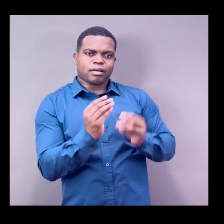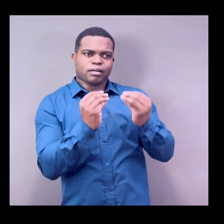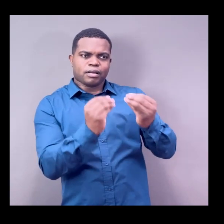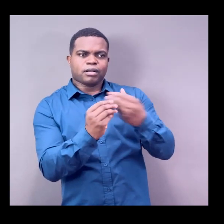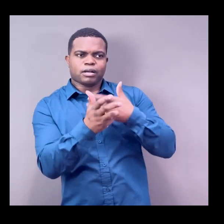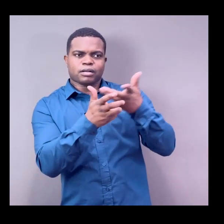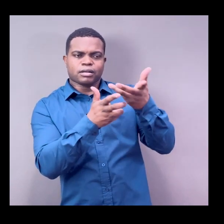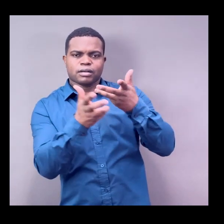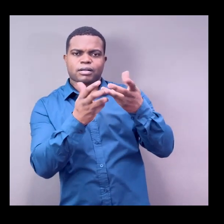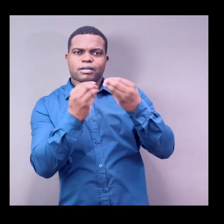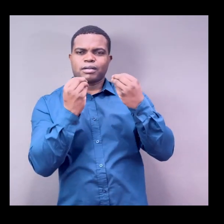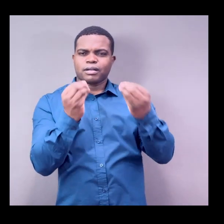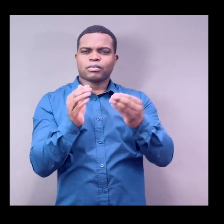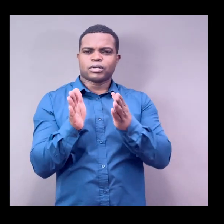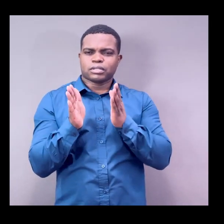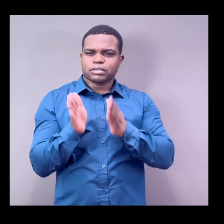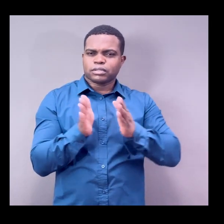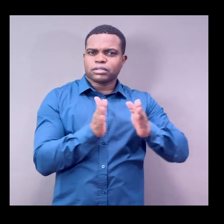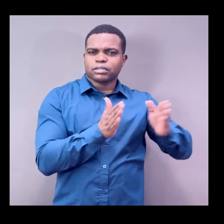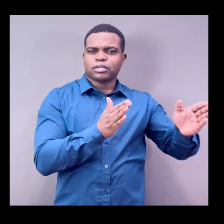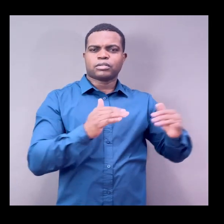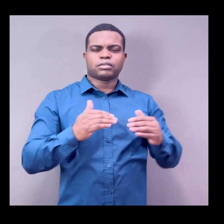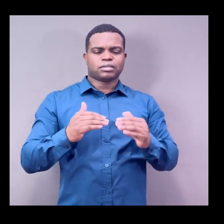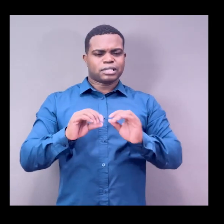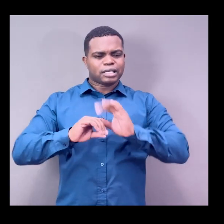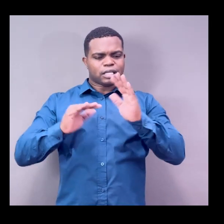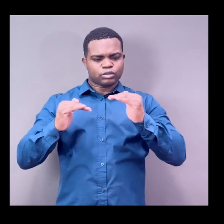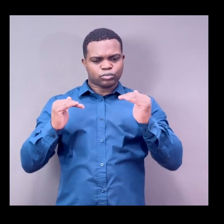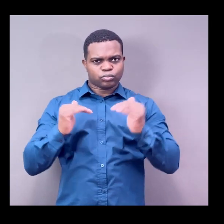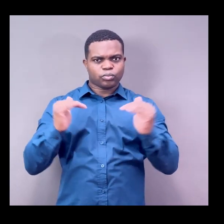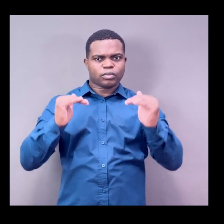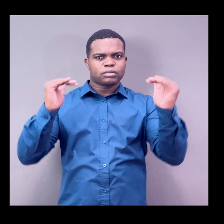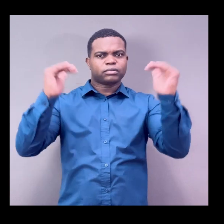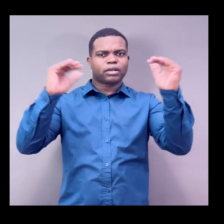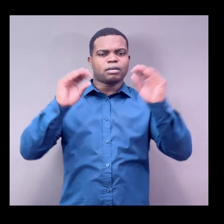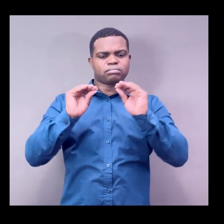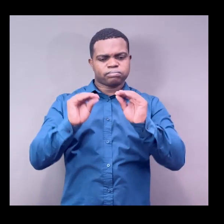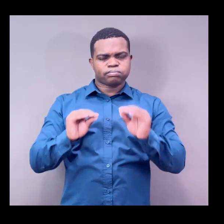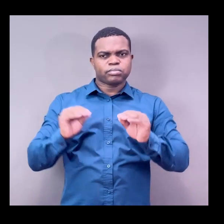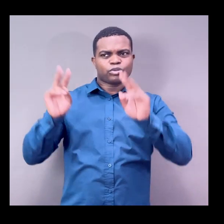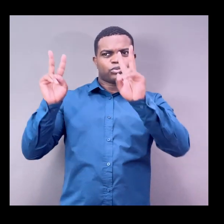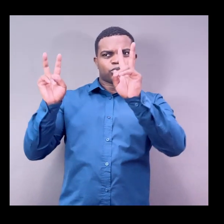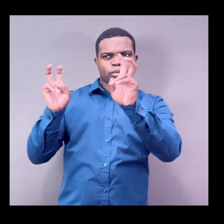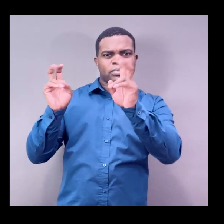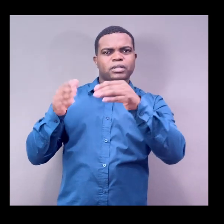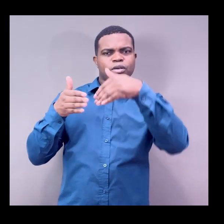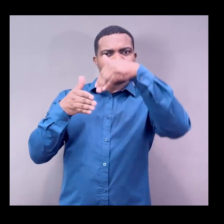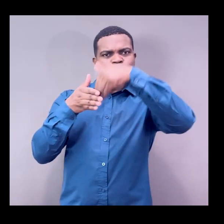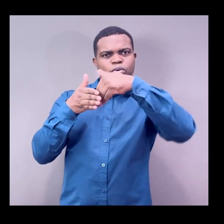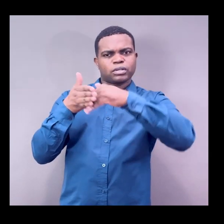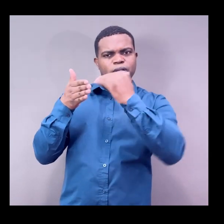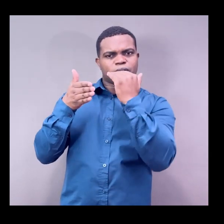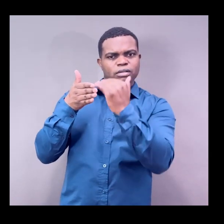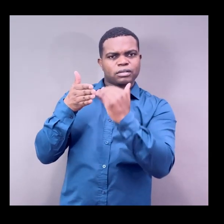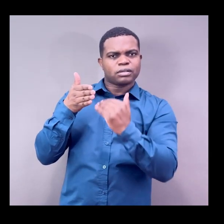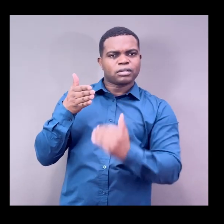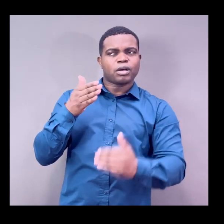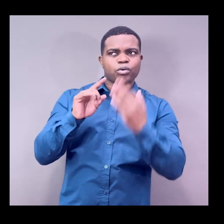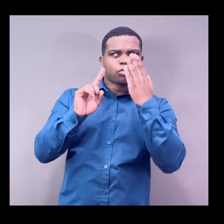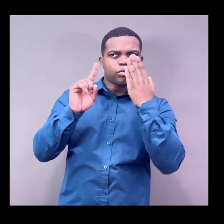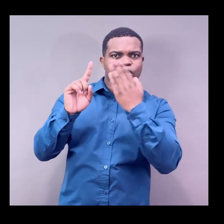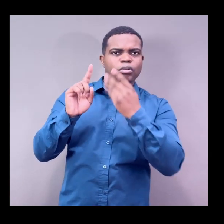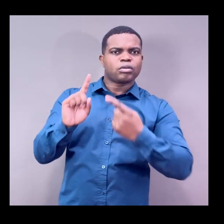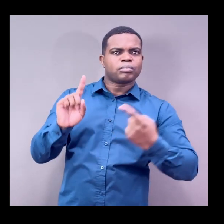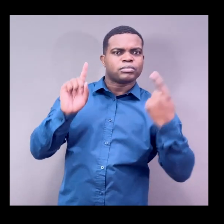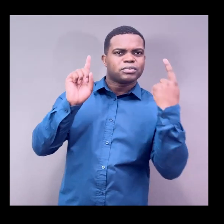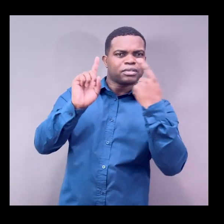plan your document, how to structure your documents, so title, subtitle, the table of content which has the